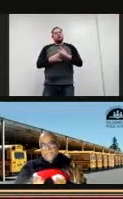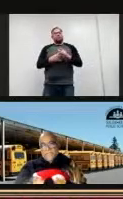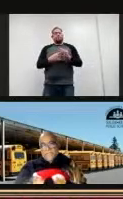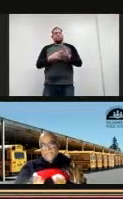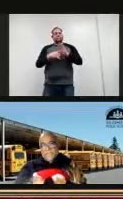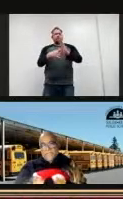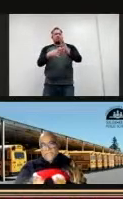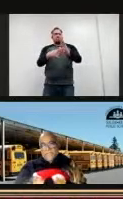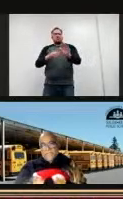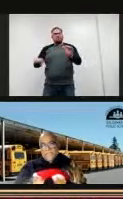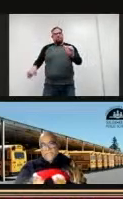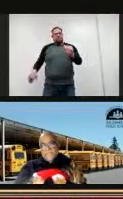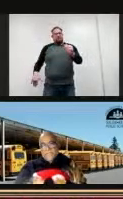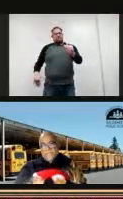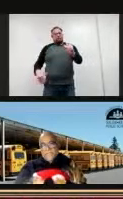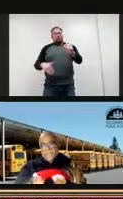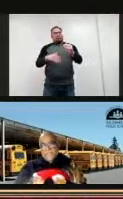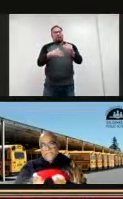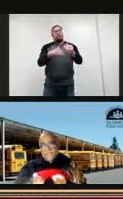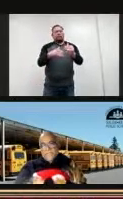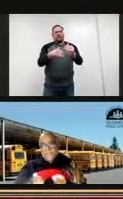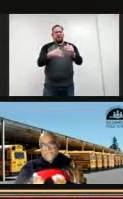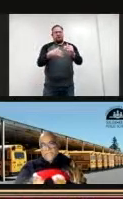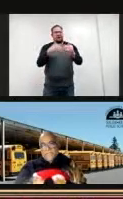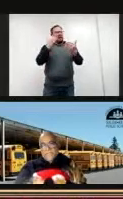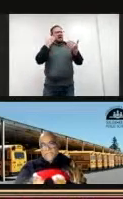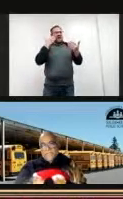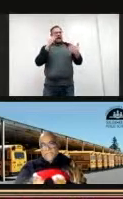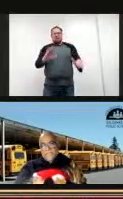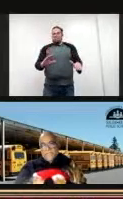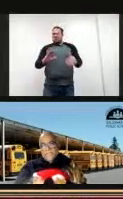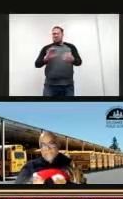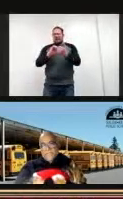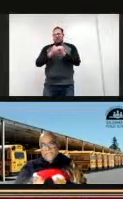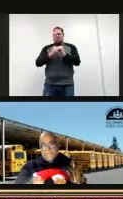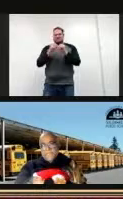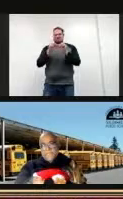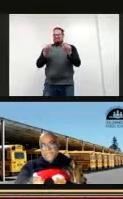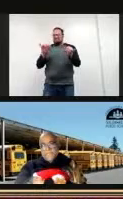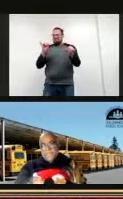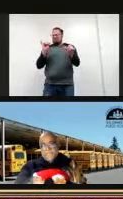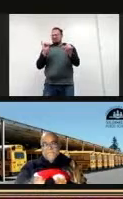gap, I don't know what metrics we would use in order to,